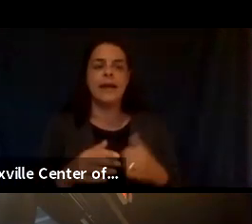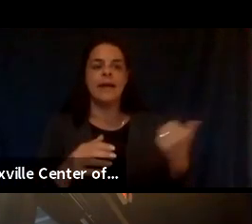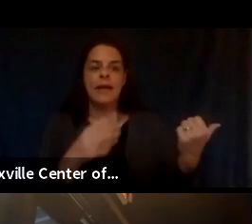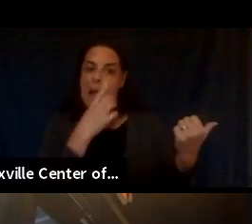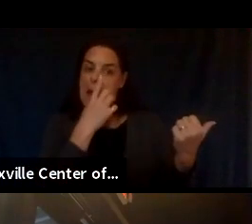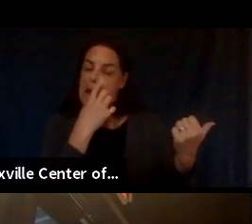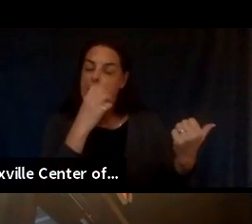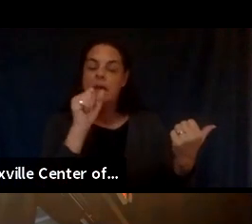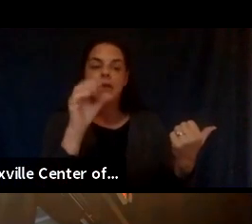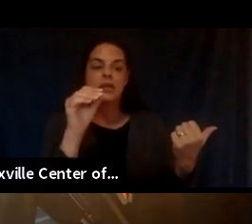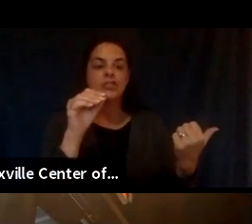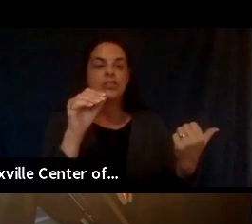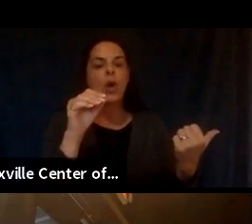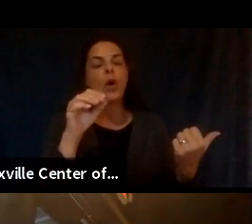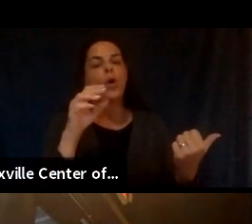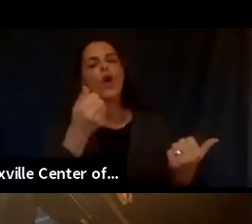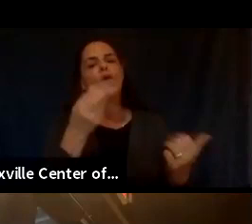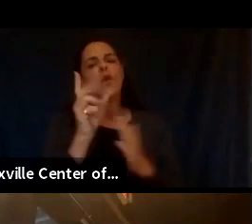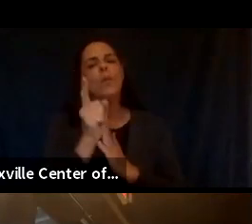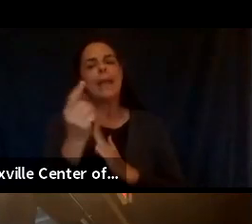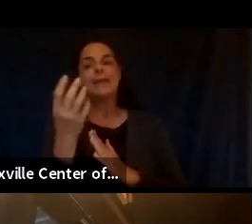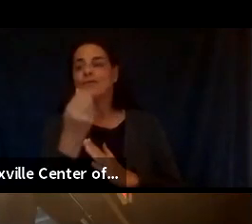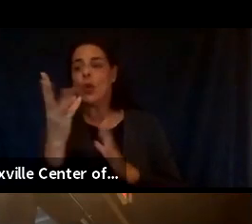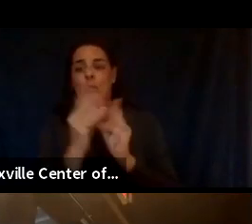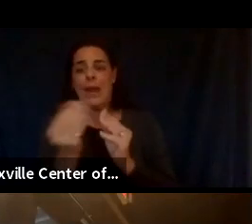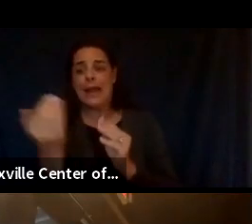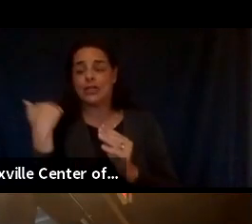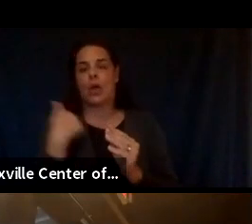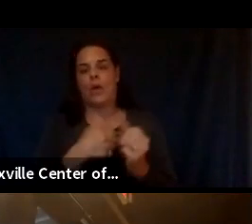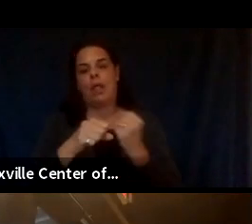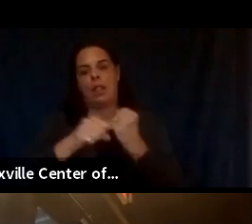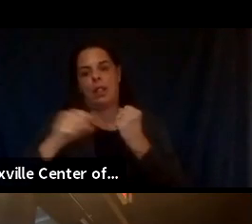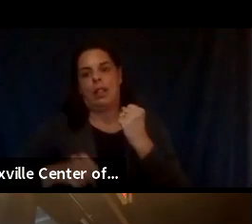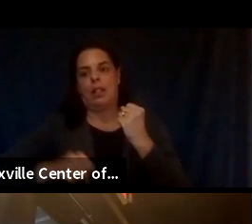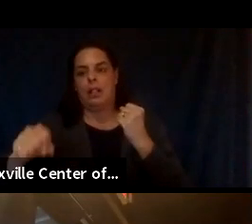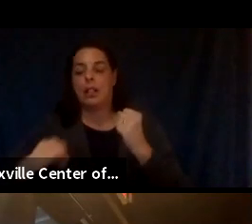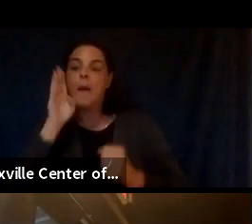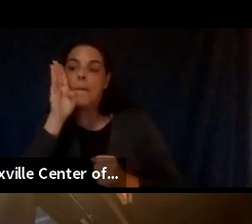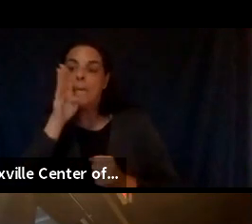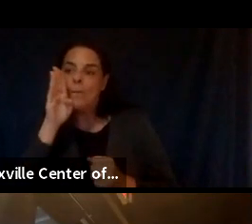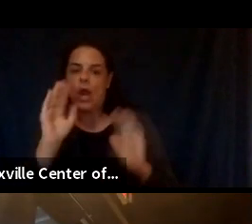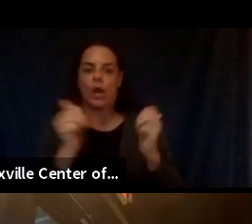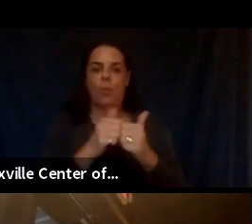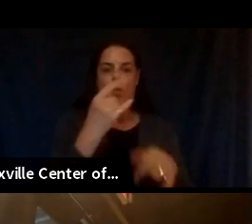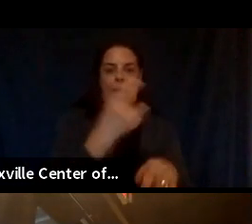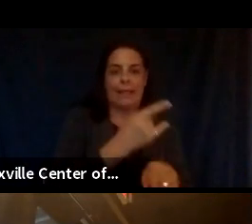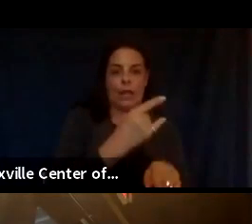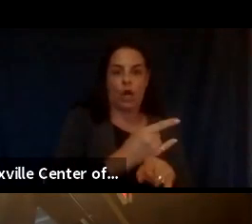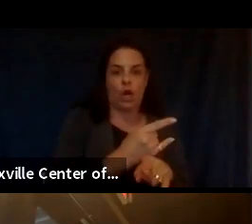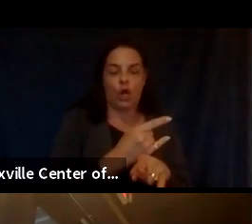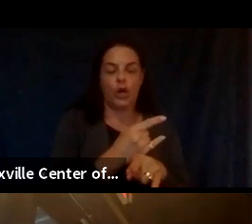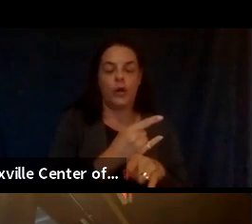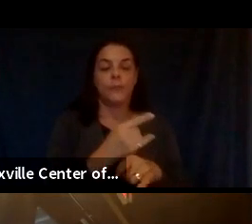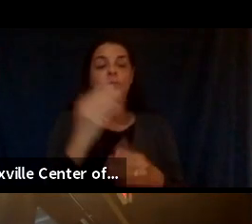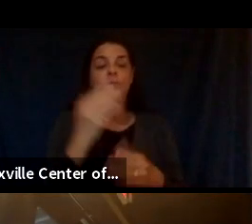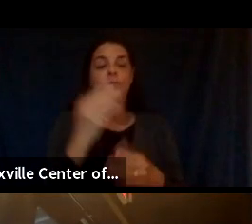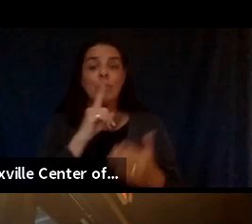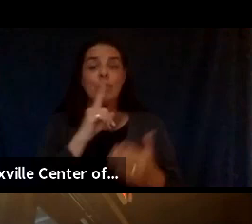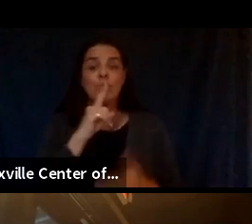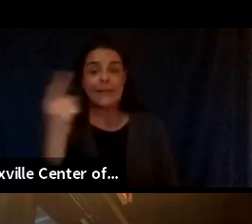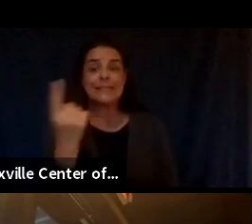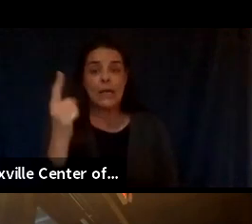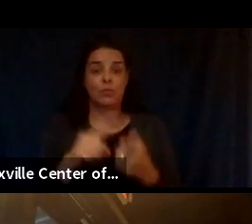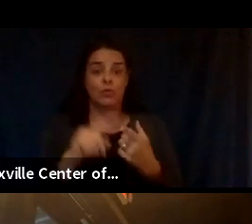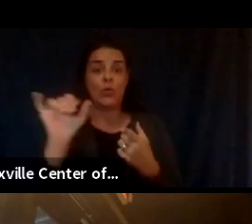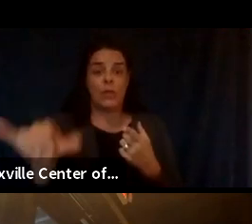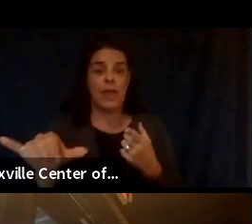the question about, I mean, a few meetings ago, we went on and on about beer versus liquor. And, you know, maybe there is something to